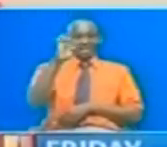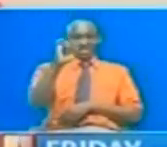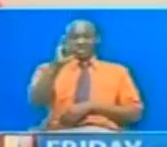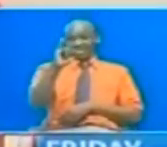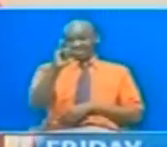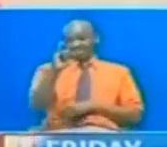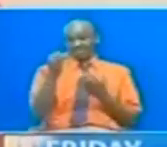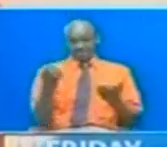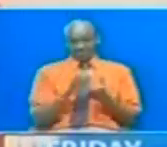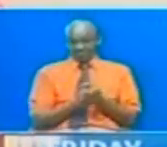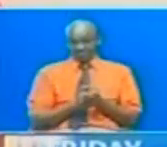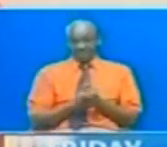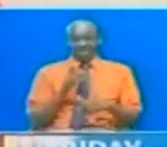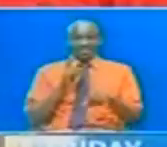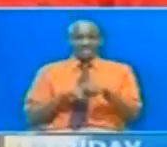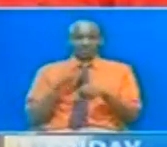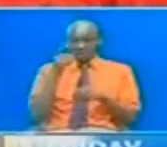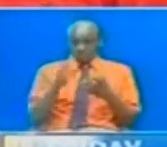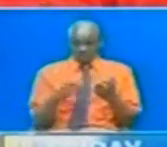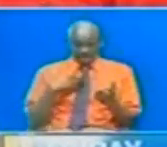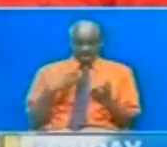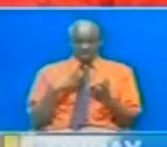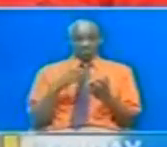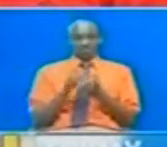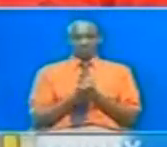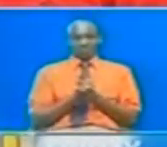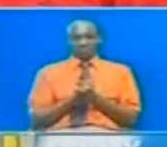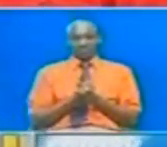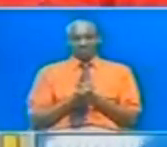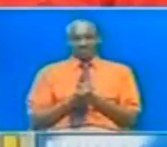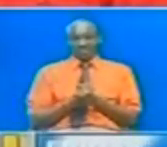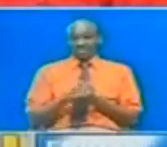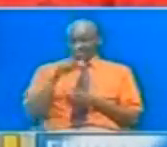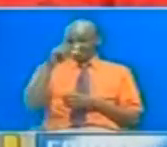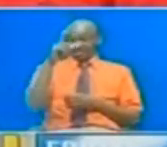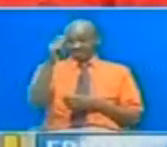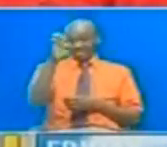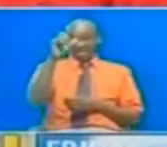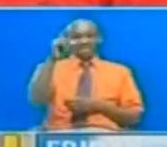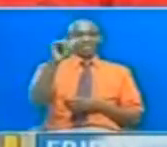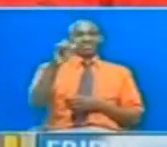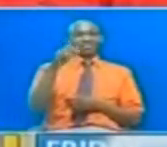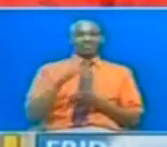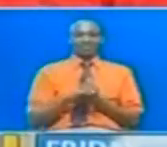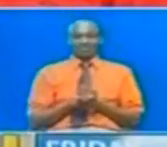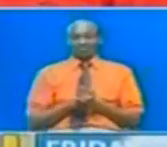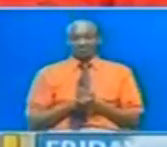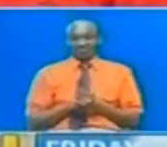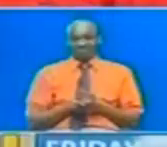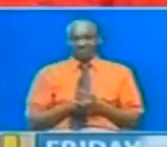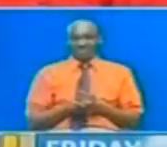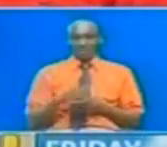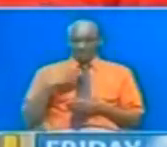Just like teleprompter, when I'm talking about the auto cue. Yes. Teleprompter. Uh-huh. But many people say teleprompter. I'm